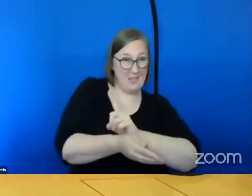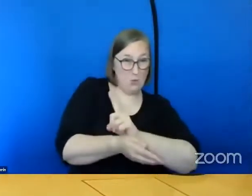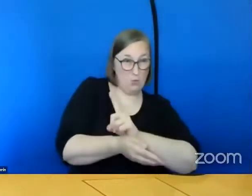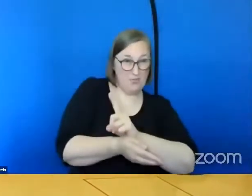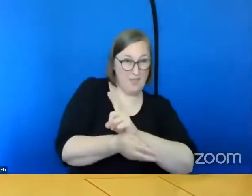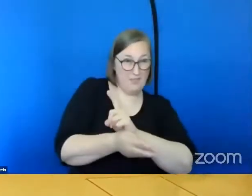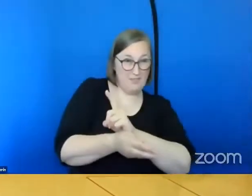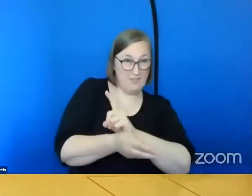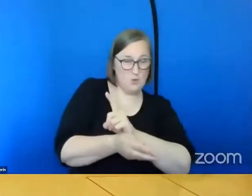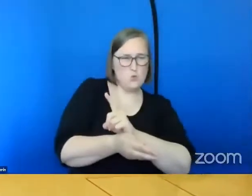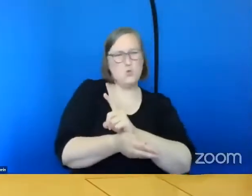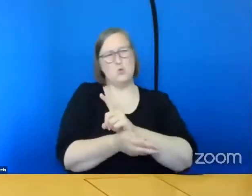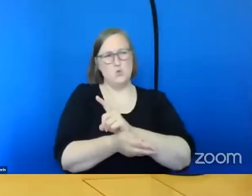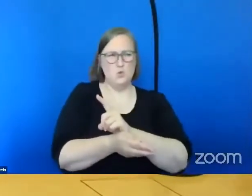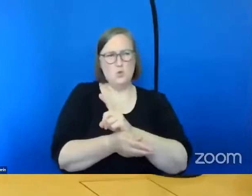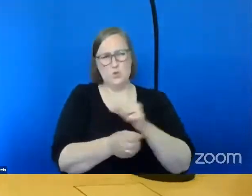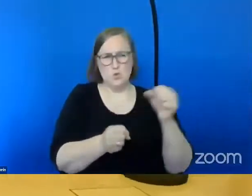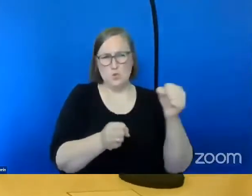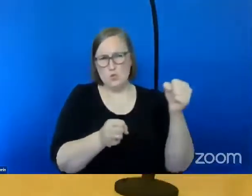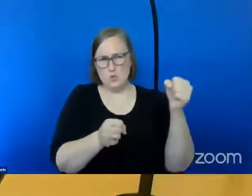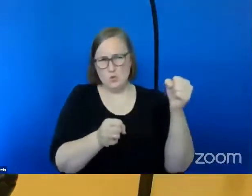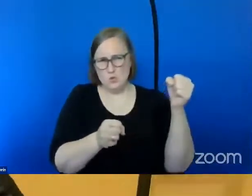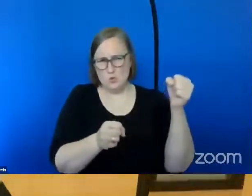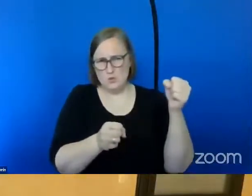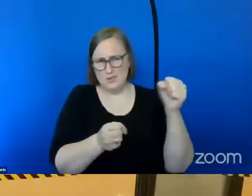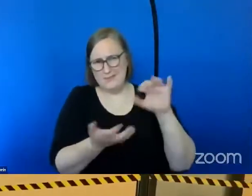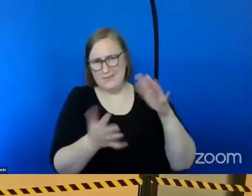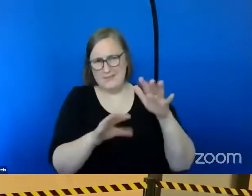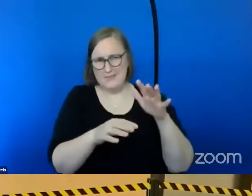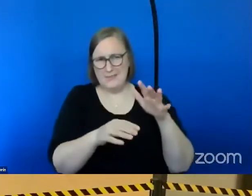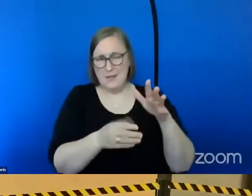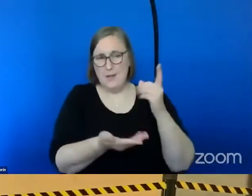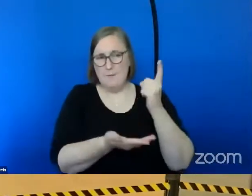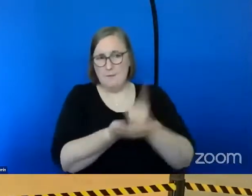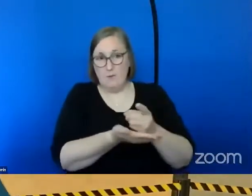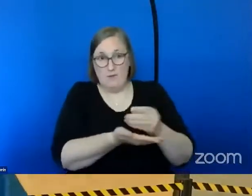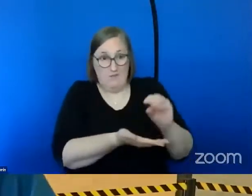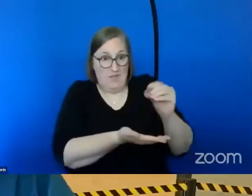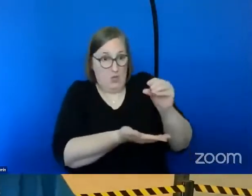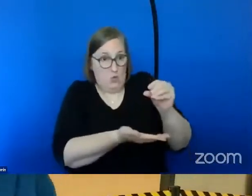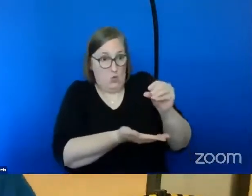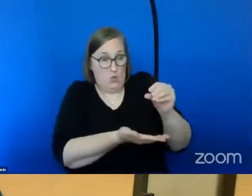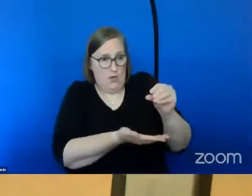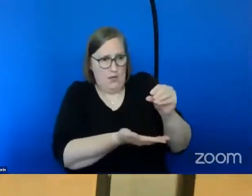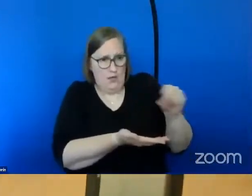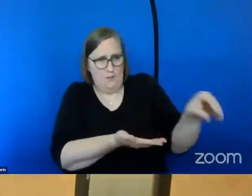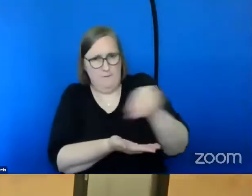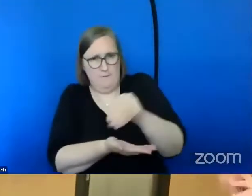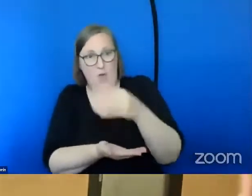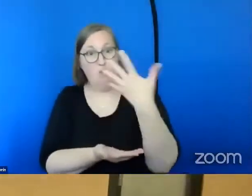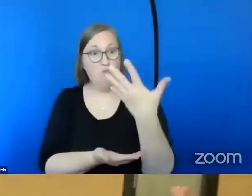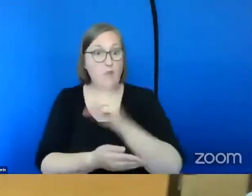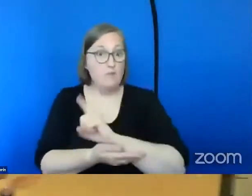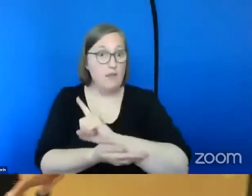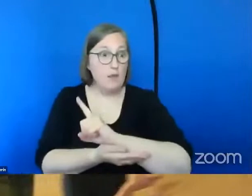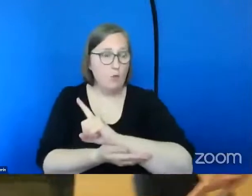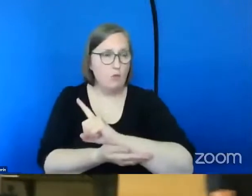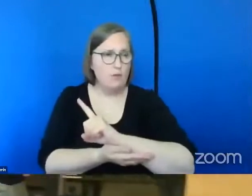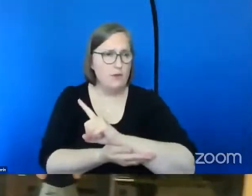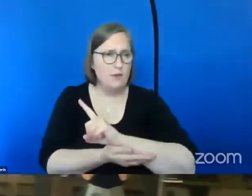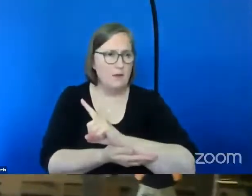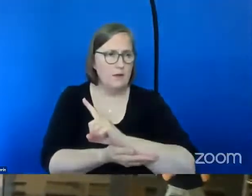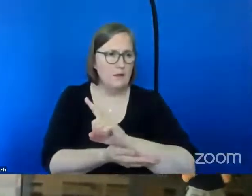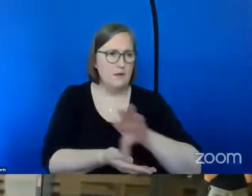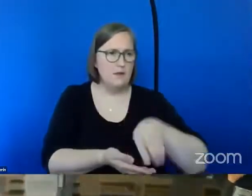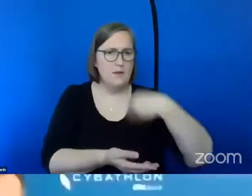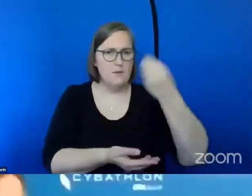to get into position. It must be still and calm there. It doesn't want to. He's got to stop it. And it's gone.